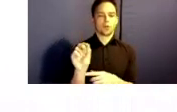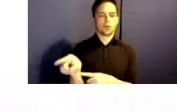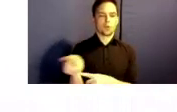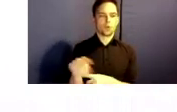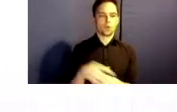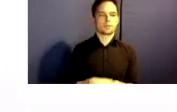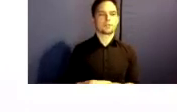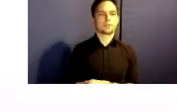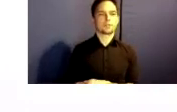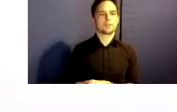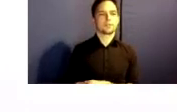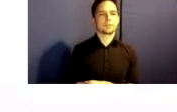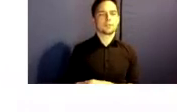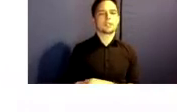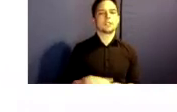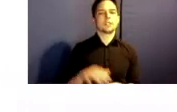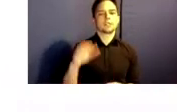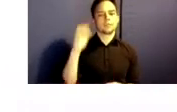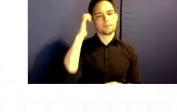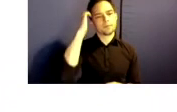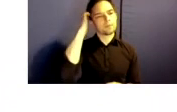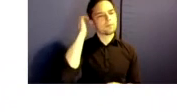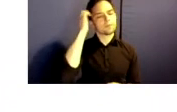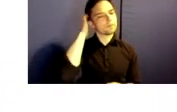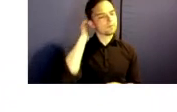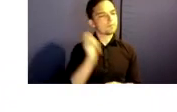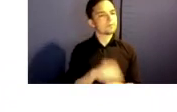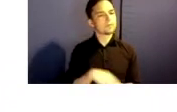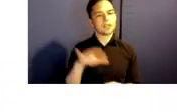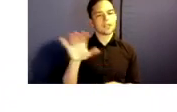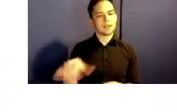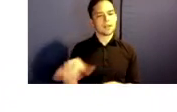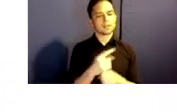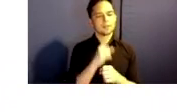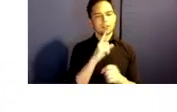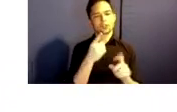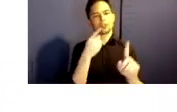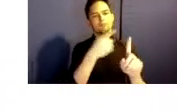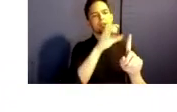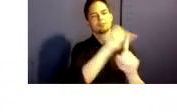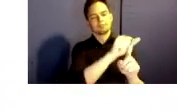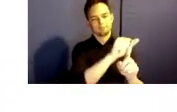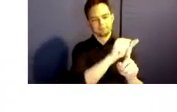was mainly to reach the goal of